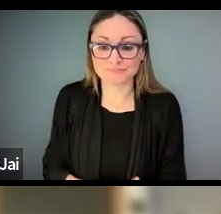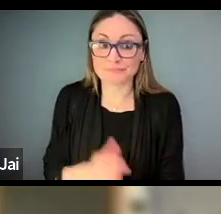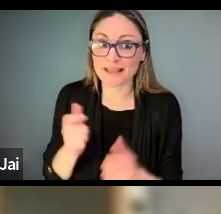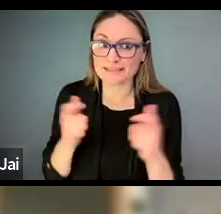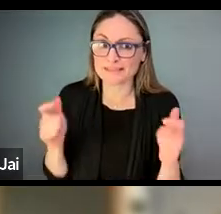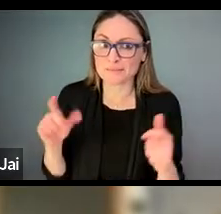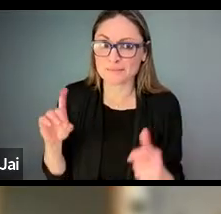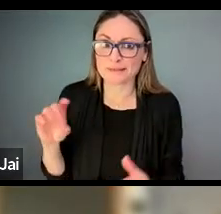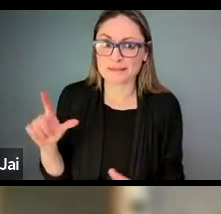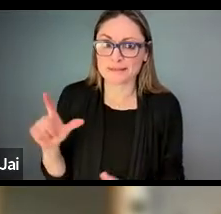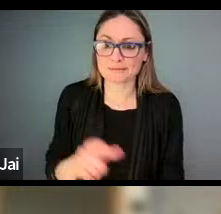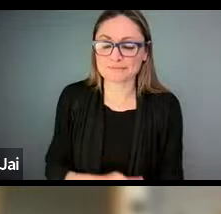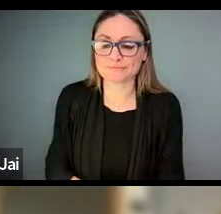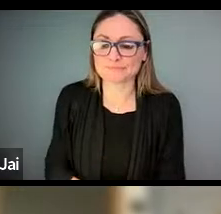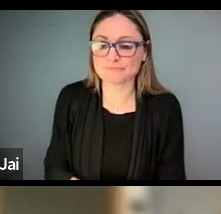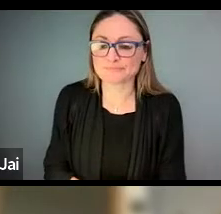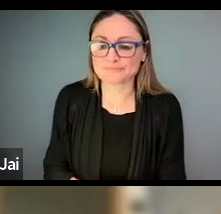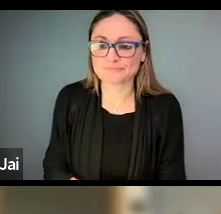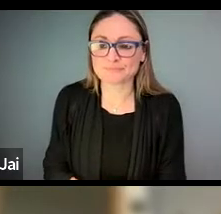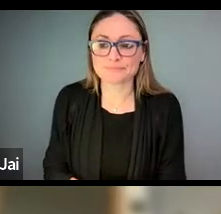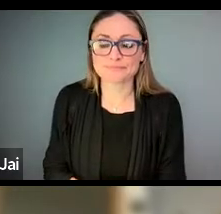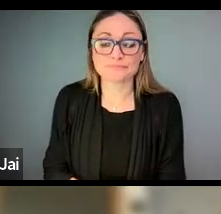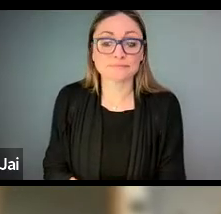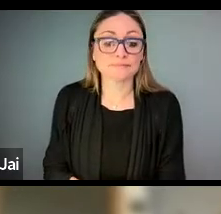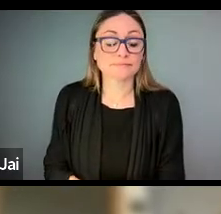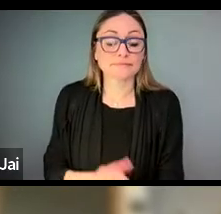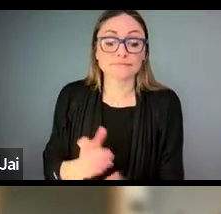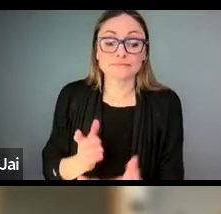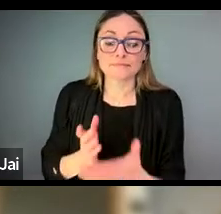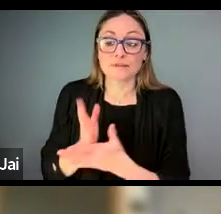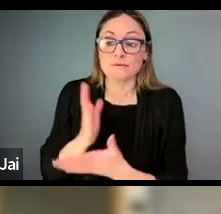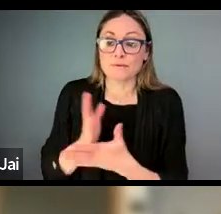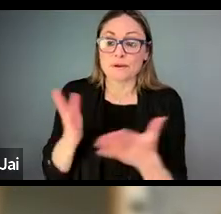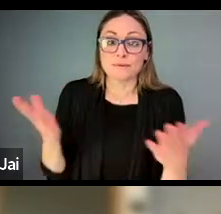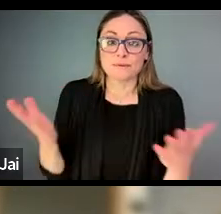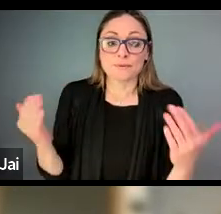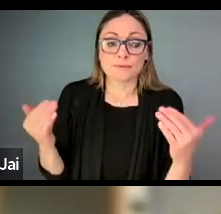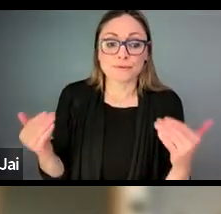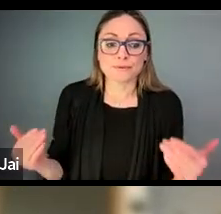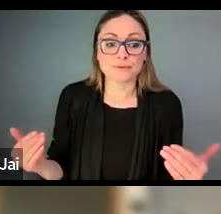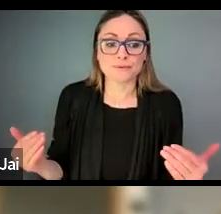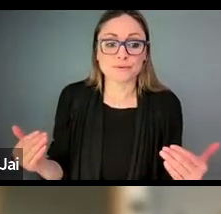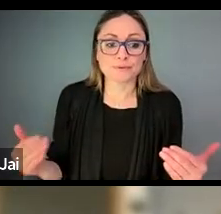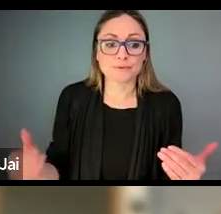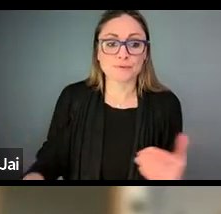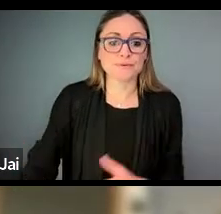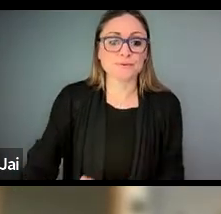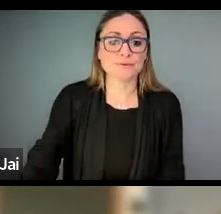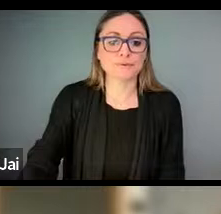deal. All right. How about Malin?